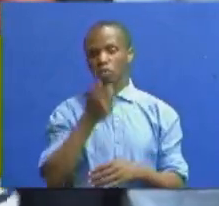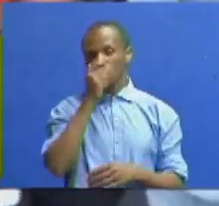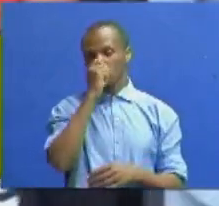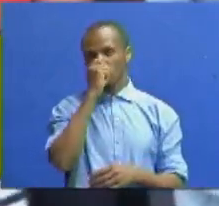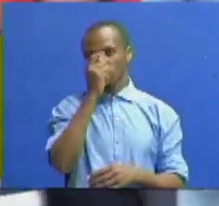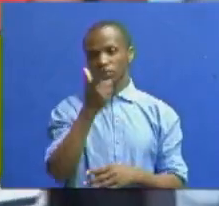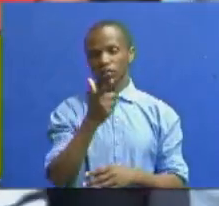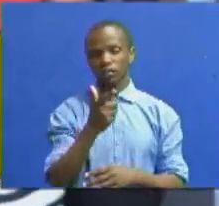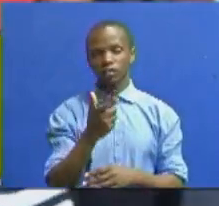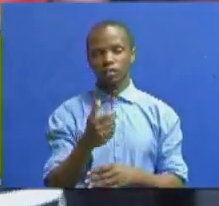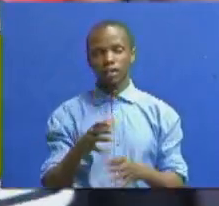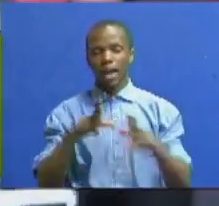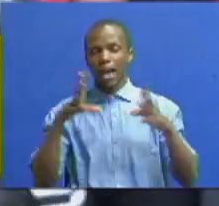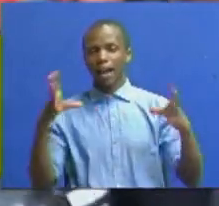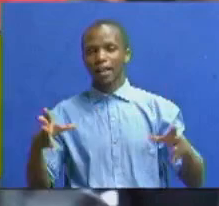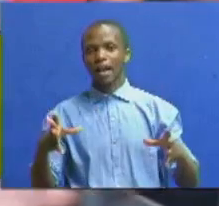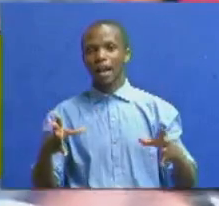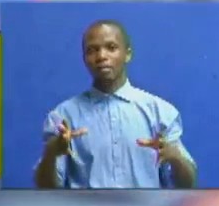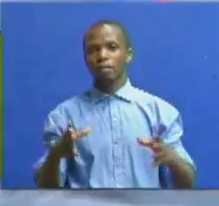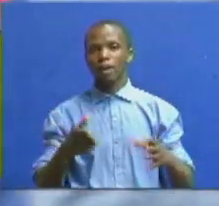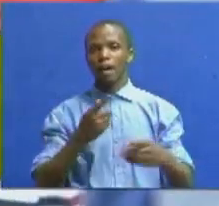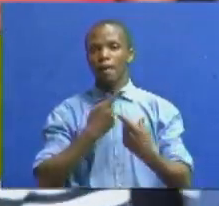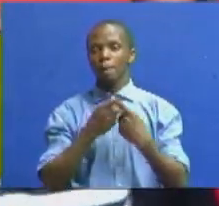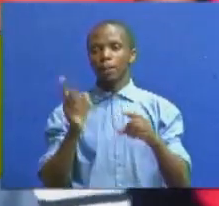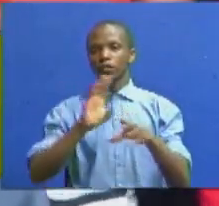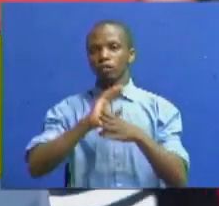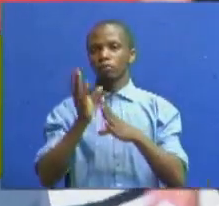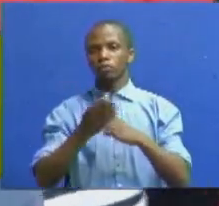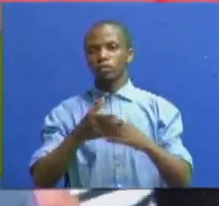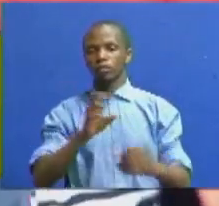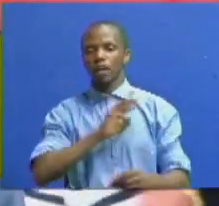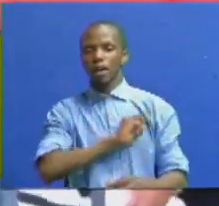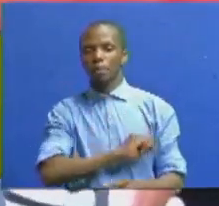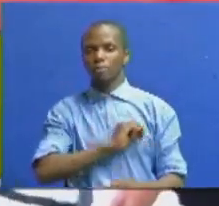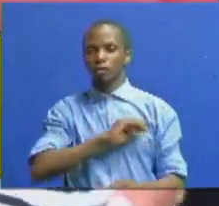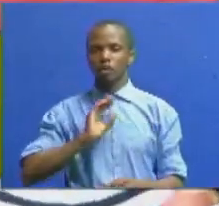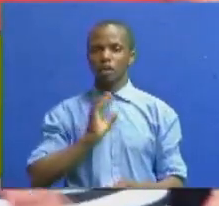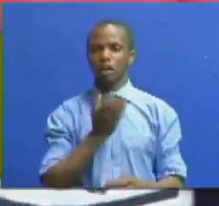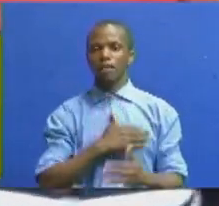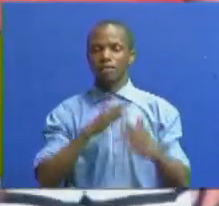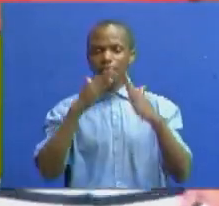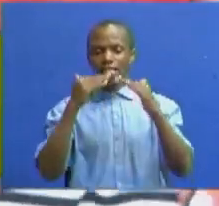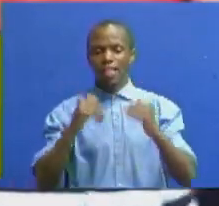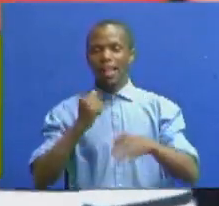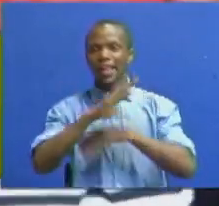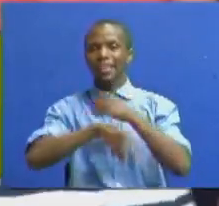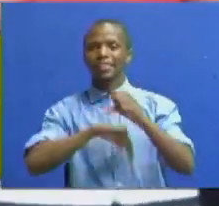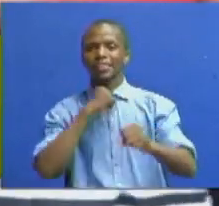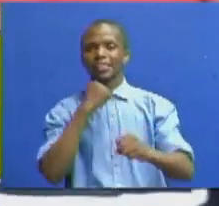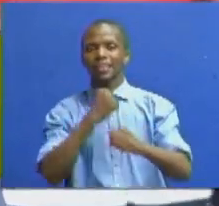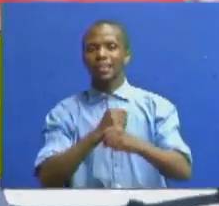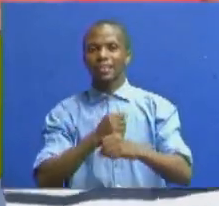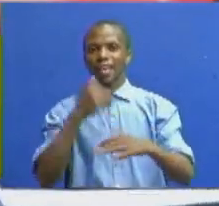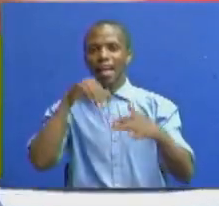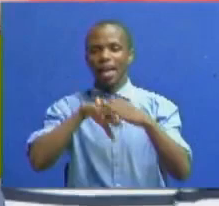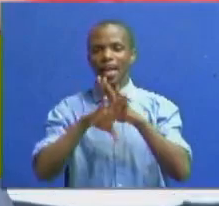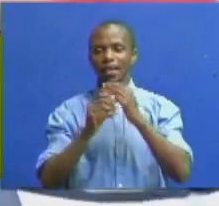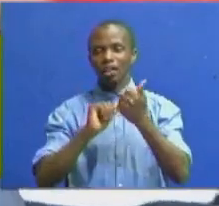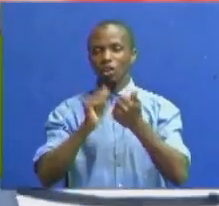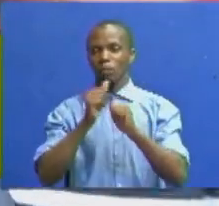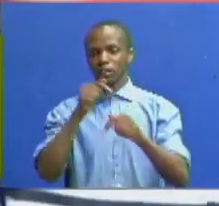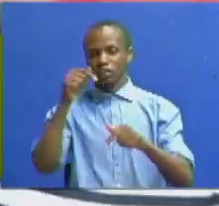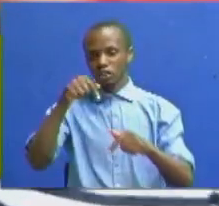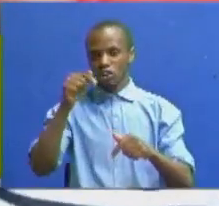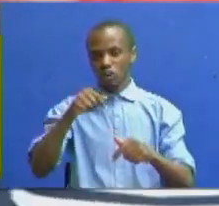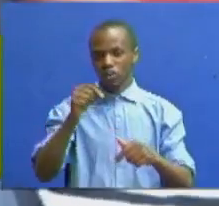cup, but we have accomplished our mission. Next year, we will enter this competition